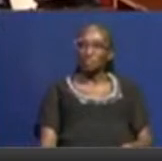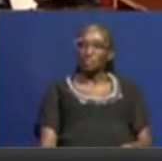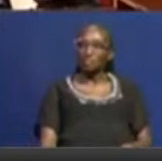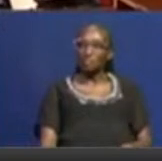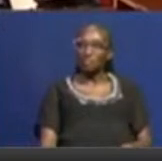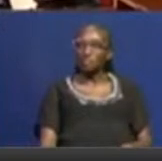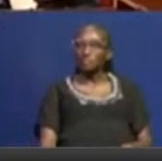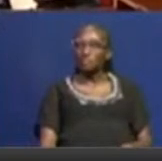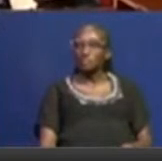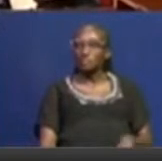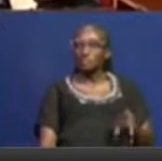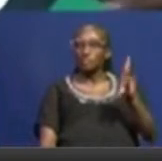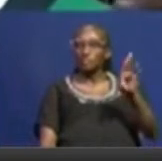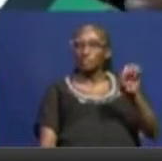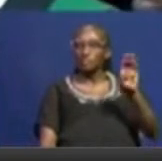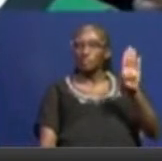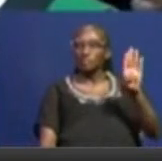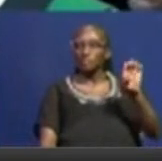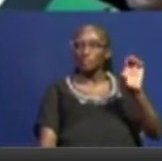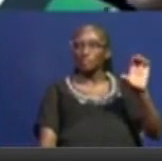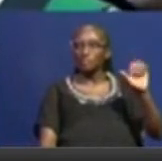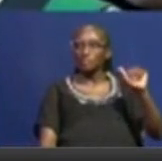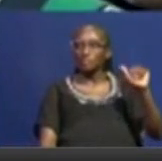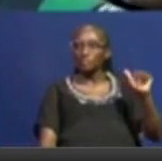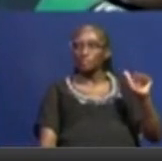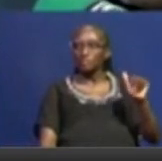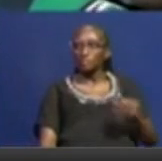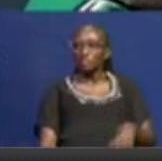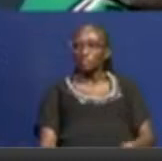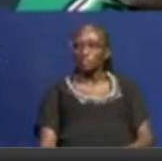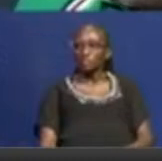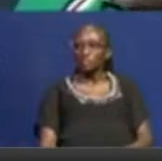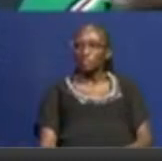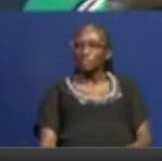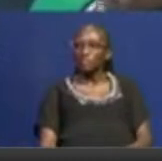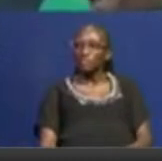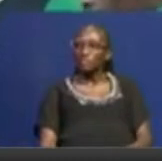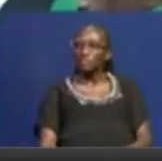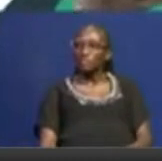Narok Rebecca Nonaishi Tonke.